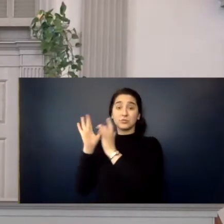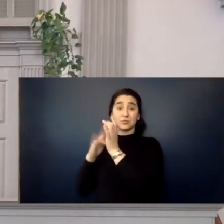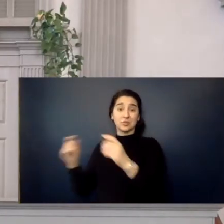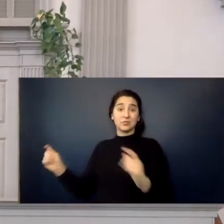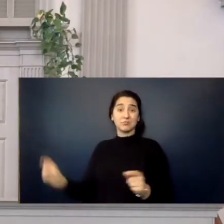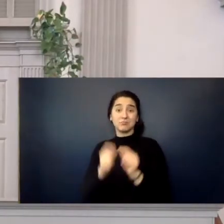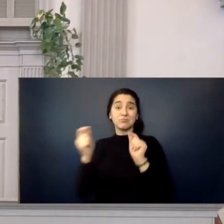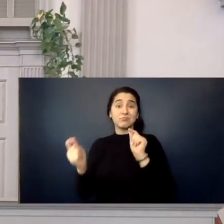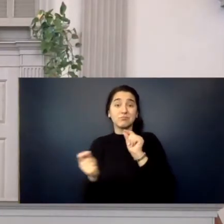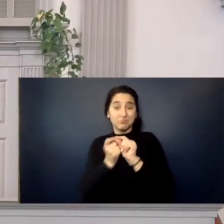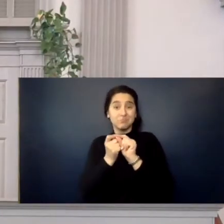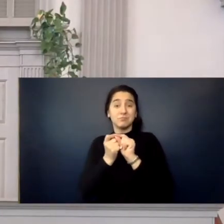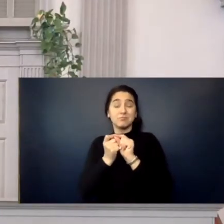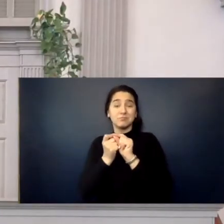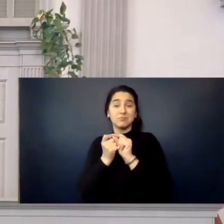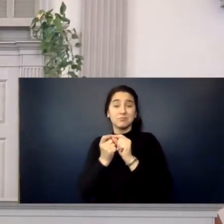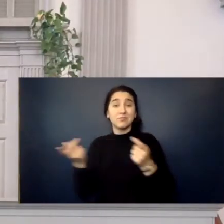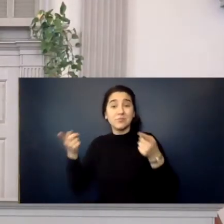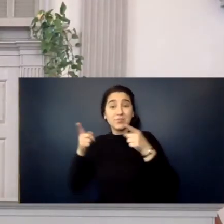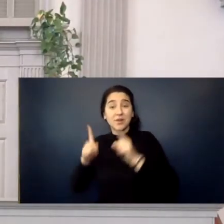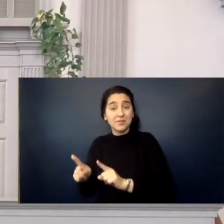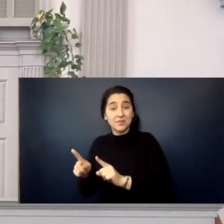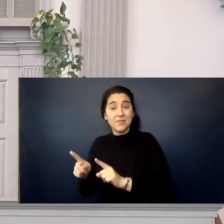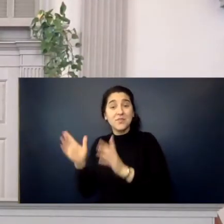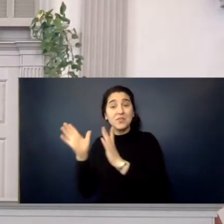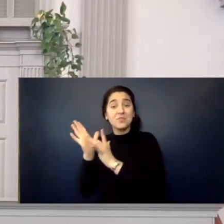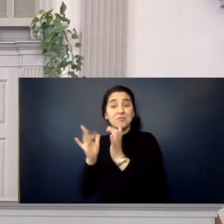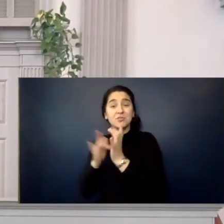On the night when he was betrayed,